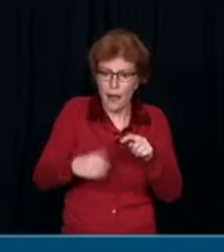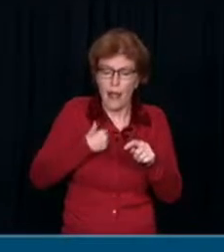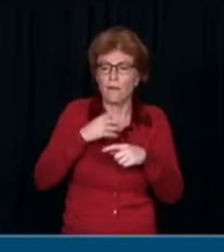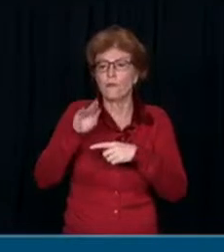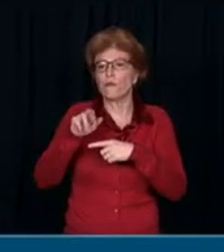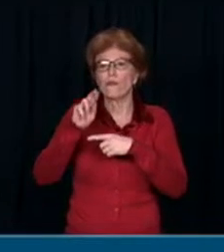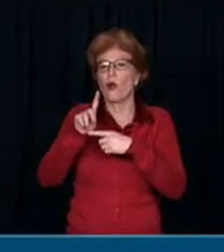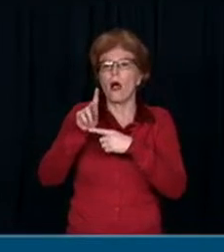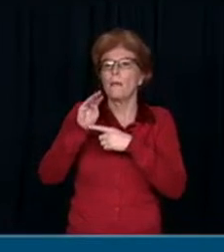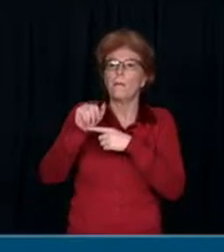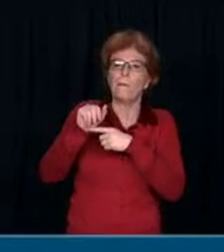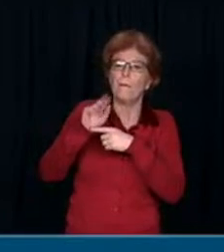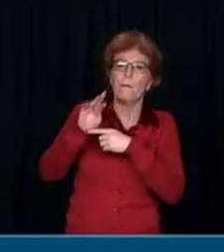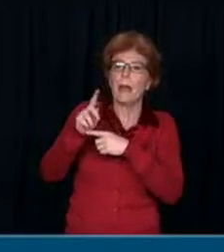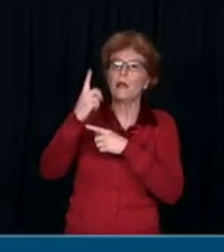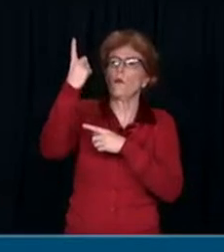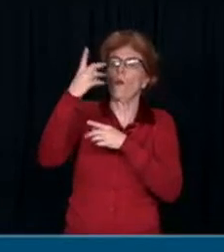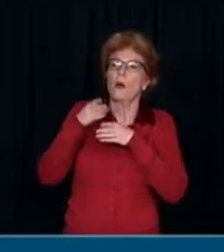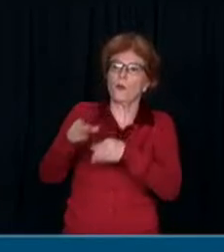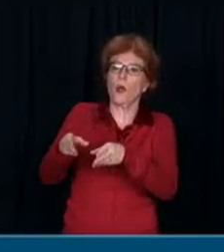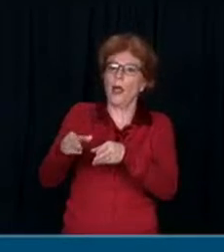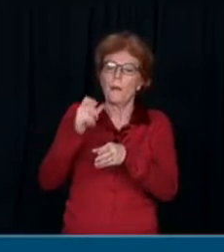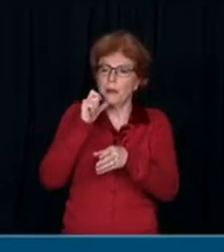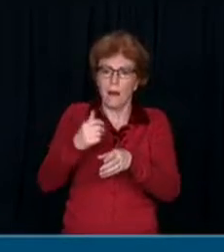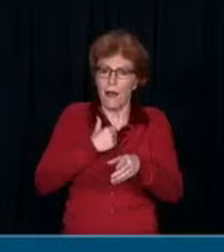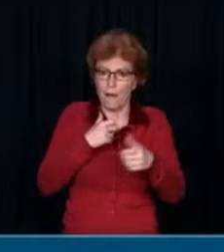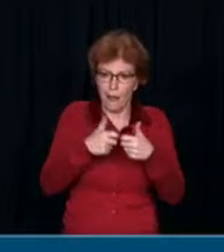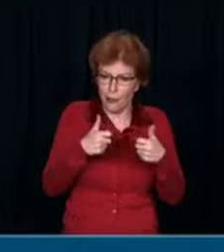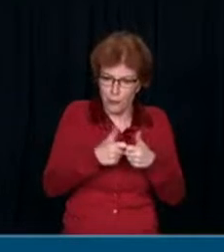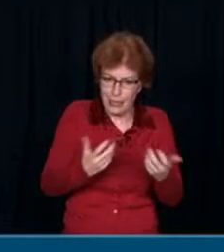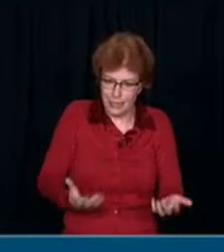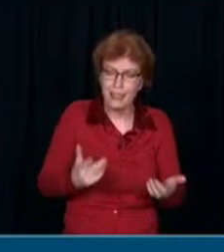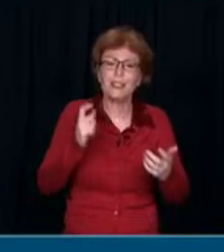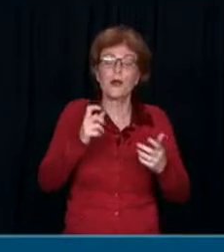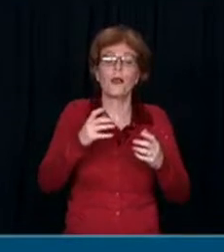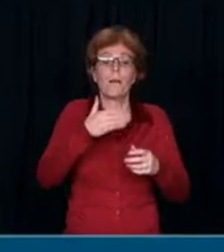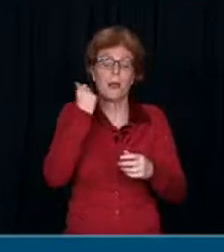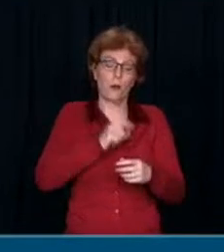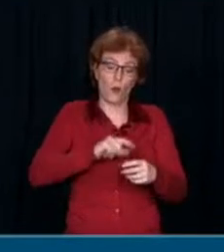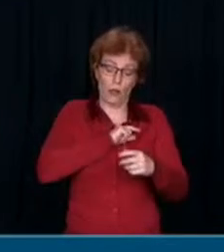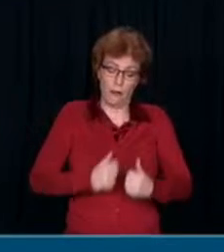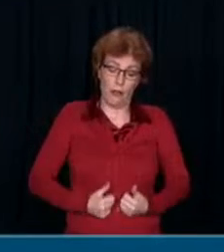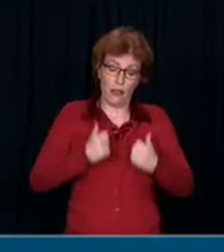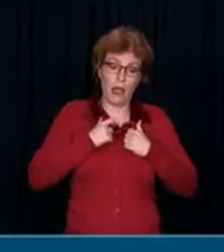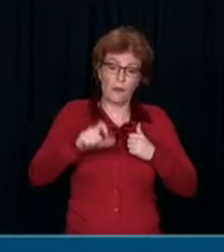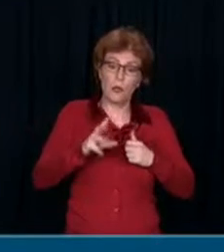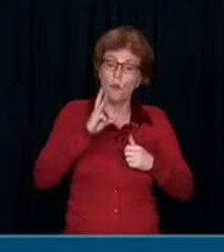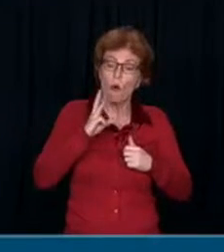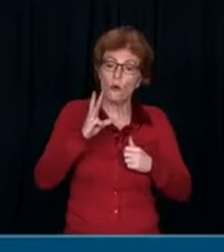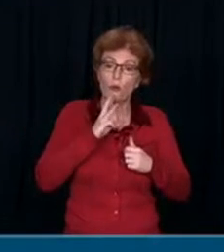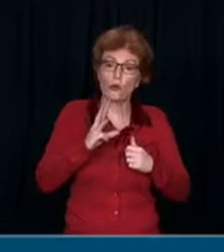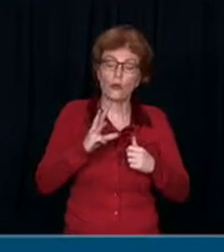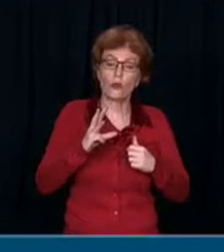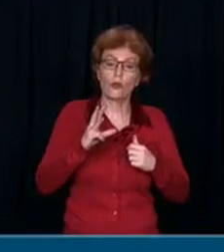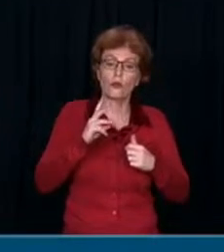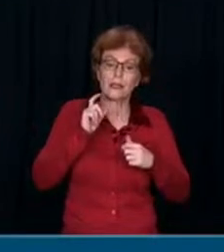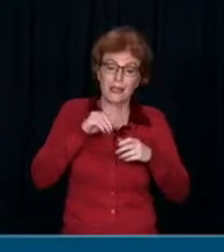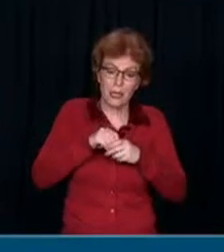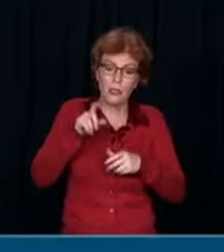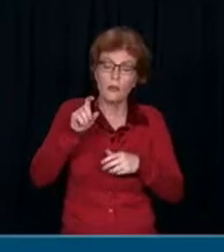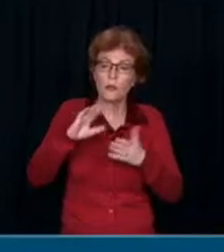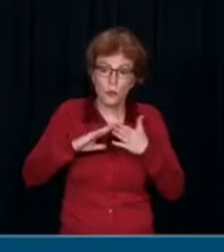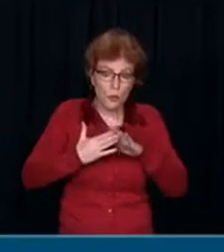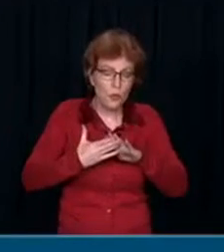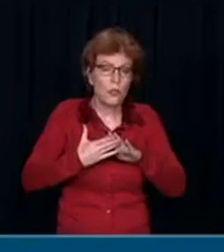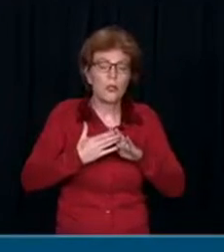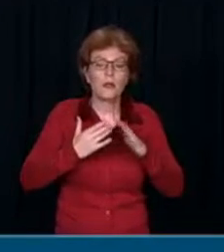broadband going in one direction without electricity. And to better the quality of life, you also need water in these communities. We